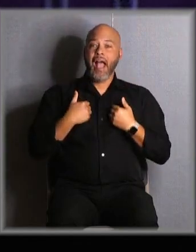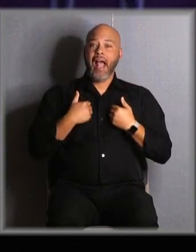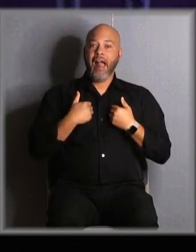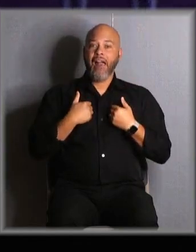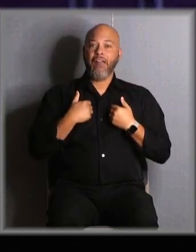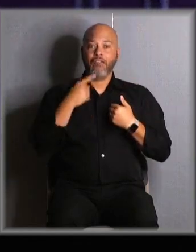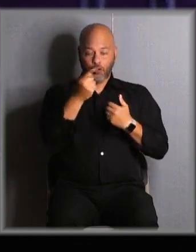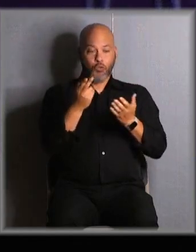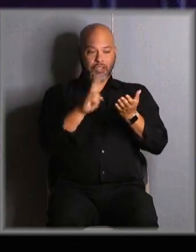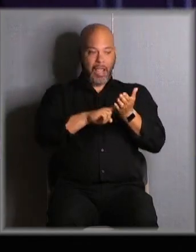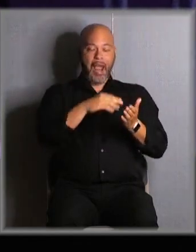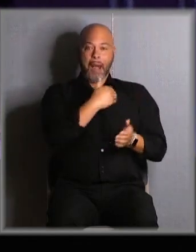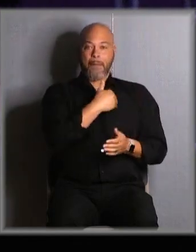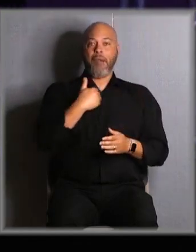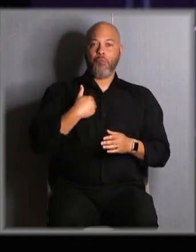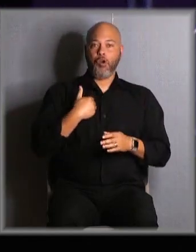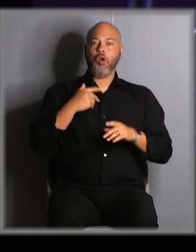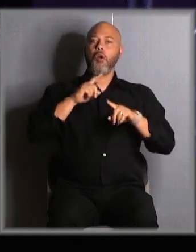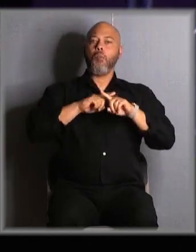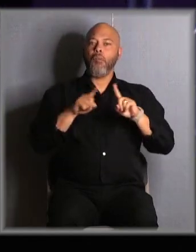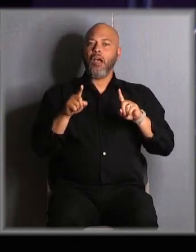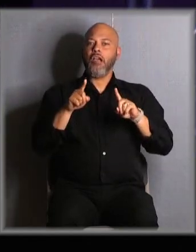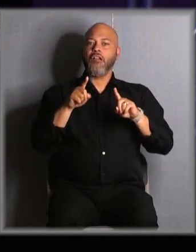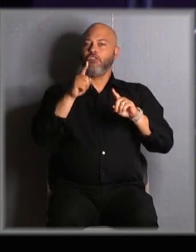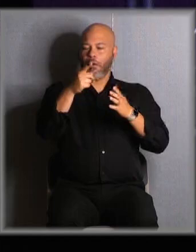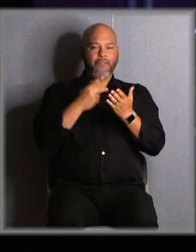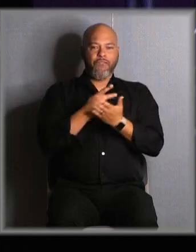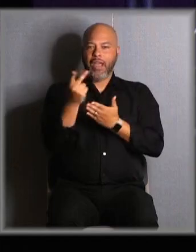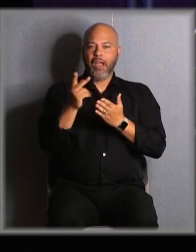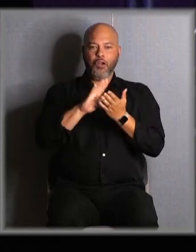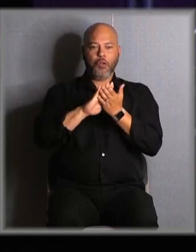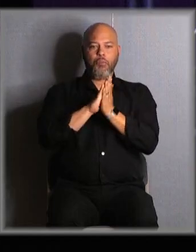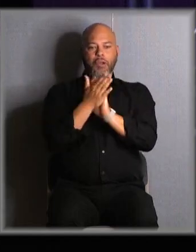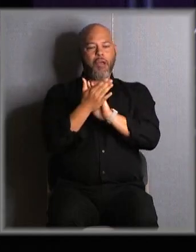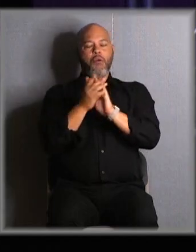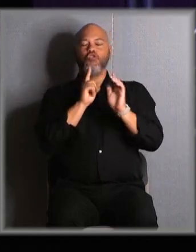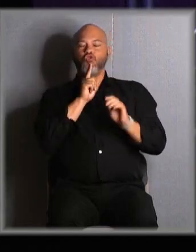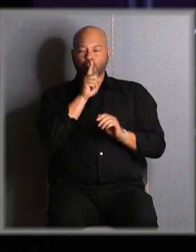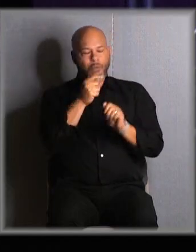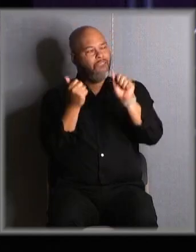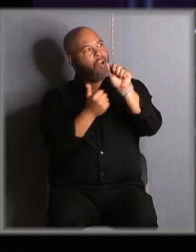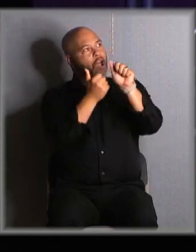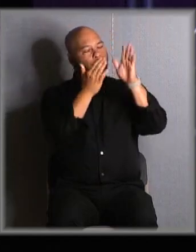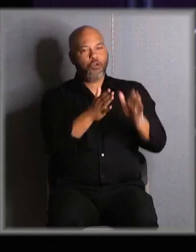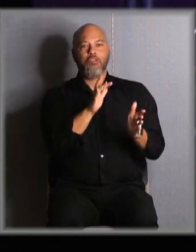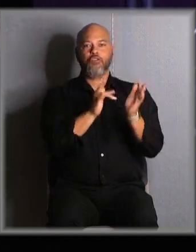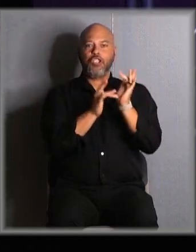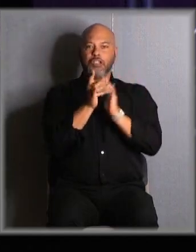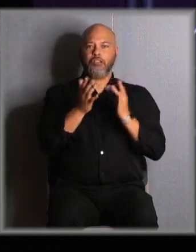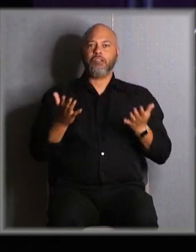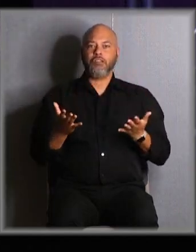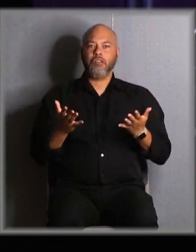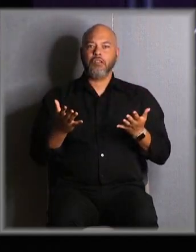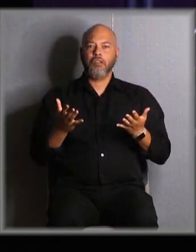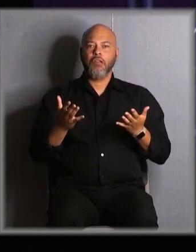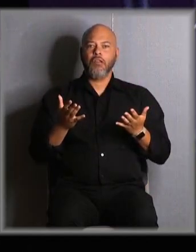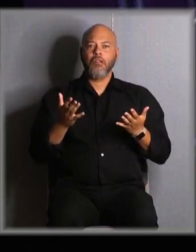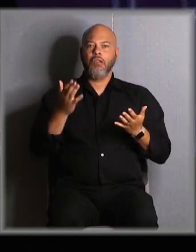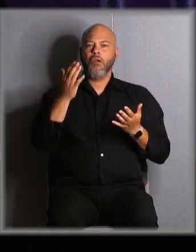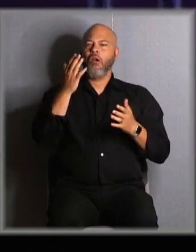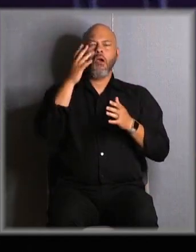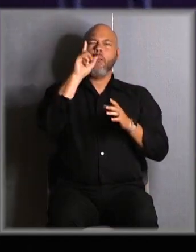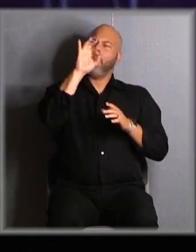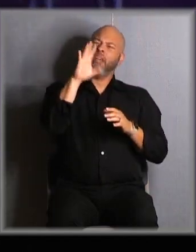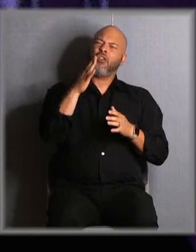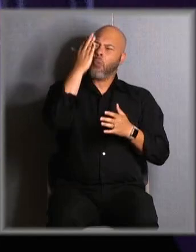signed up to become a member, but you have failed to become a disciple. Watch this. So why are you saying all this, Pastor